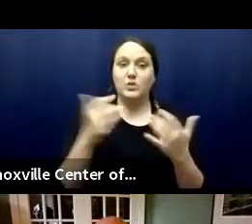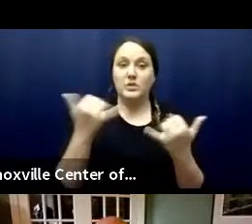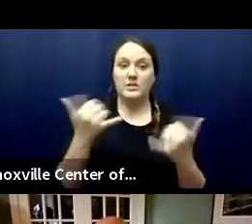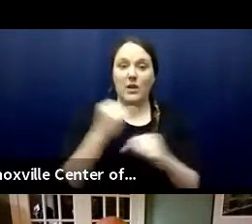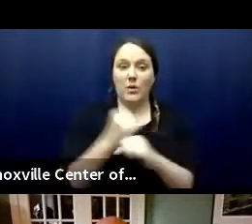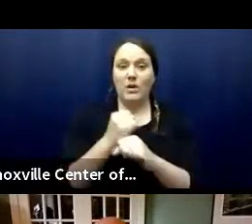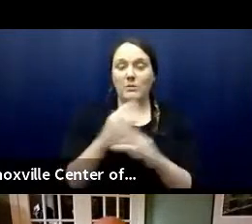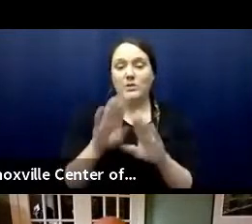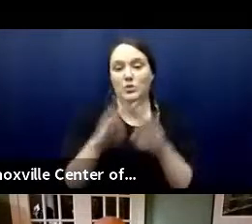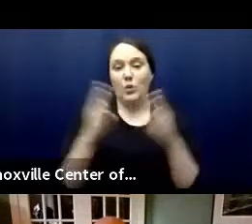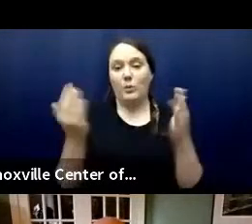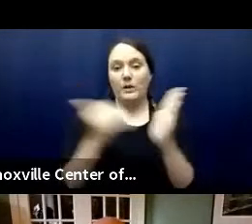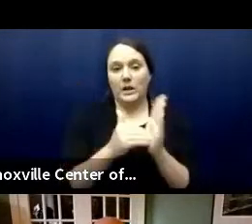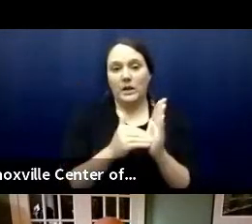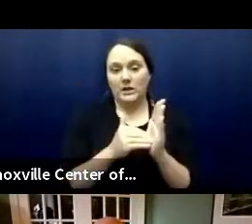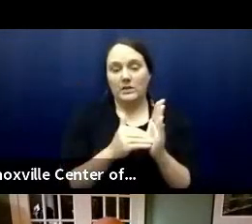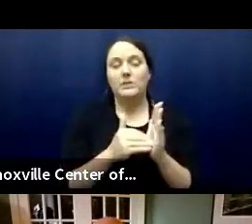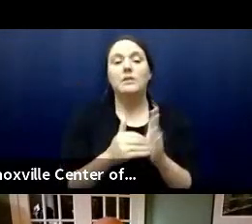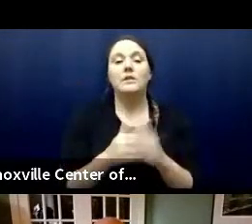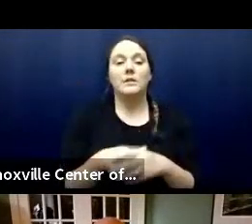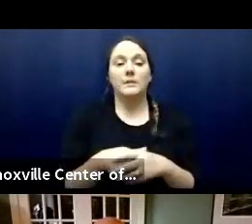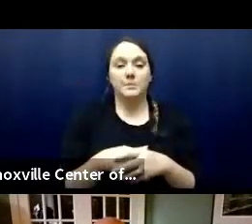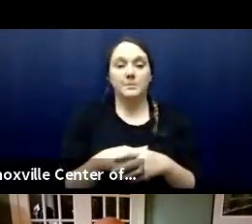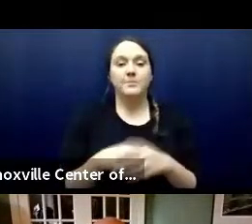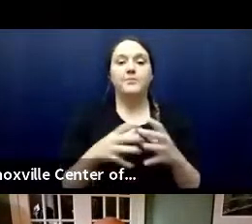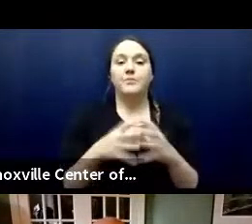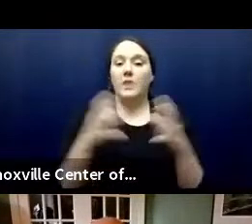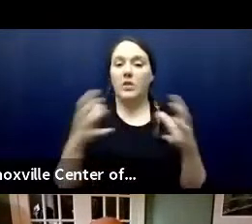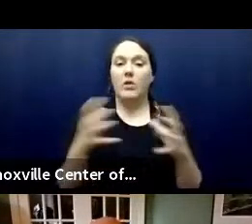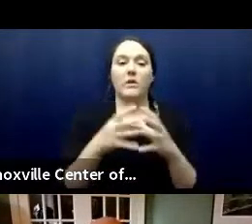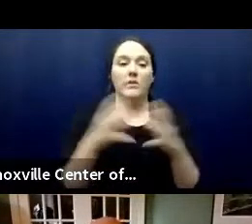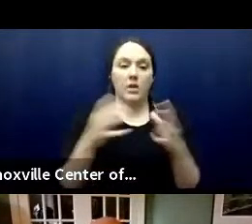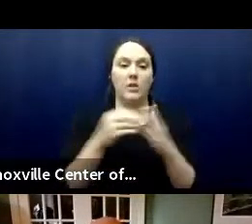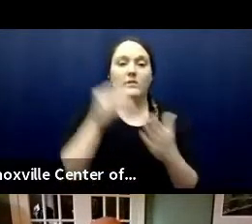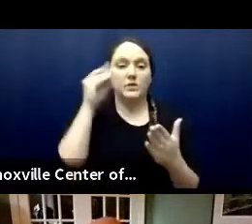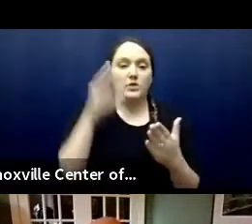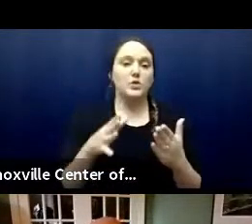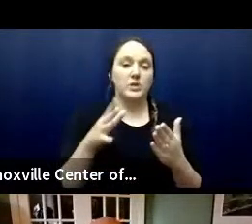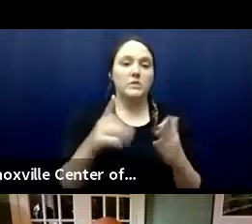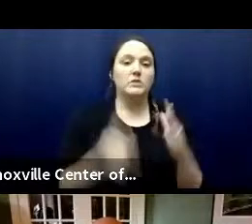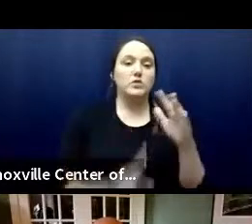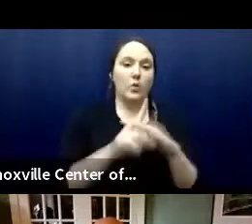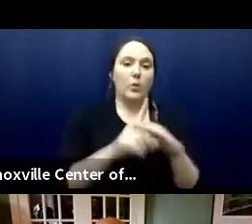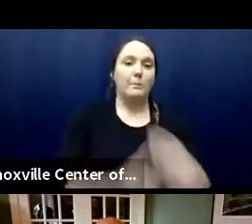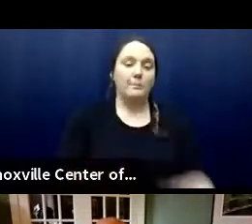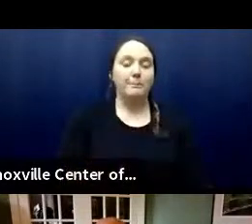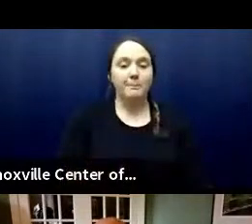campus is open again, and there are lots of students showing up.